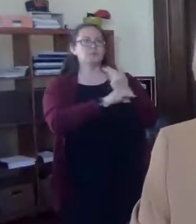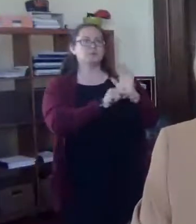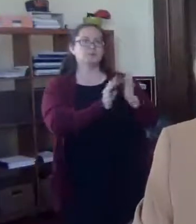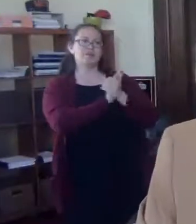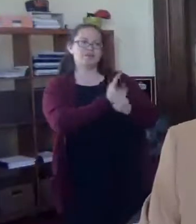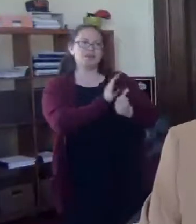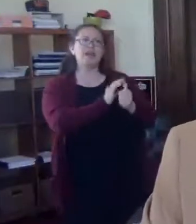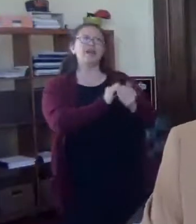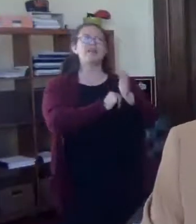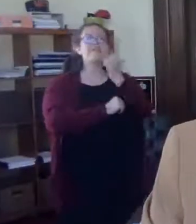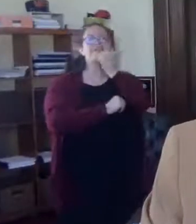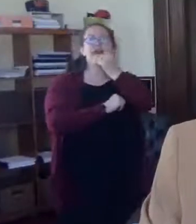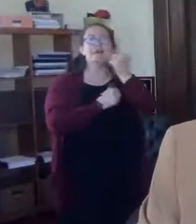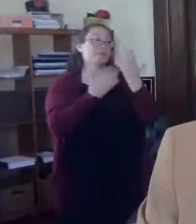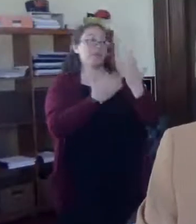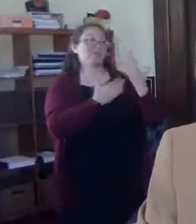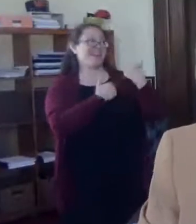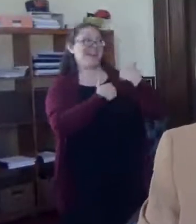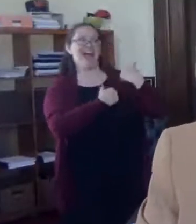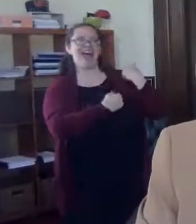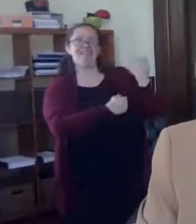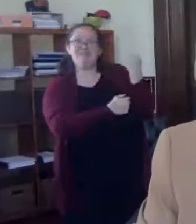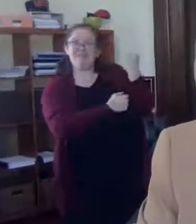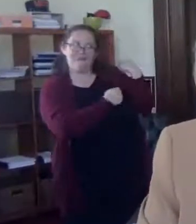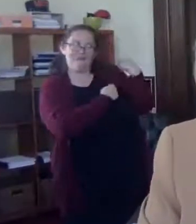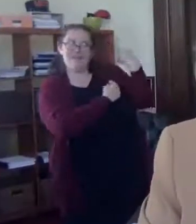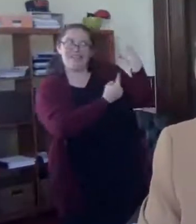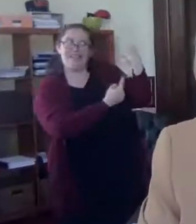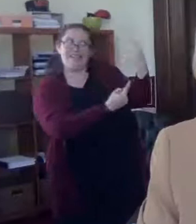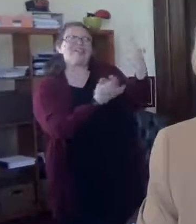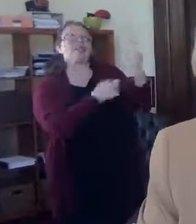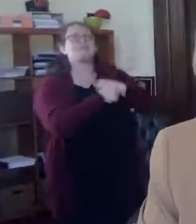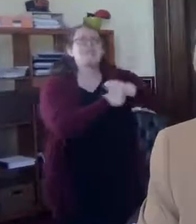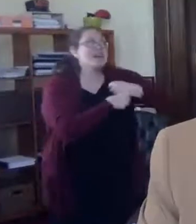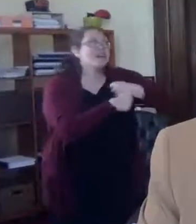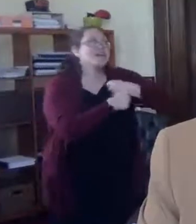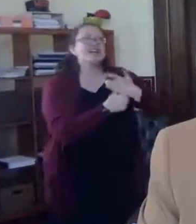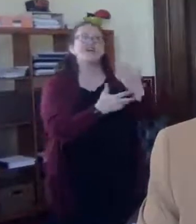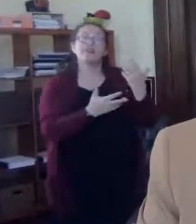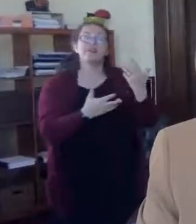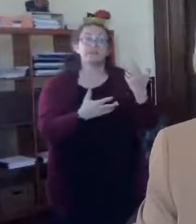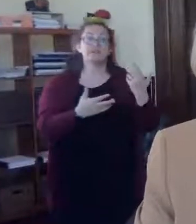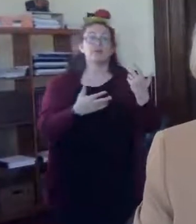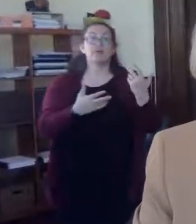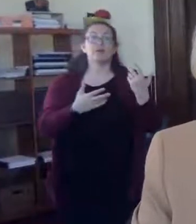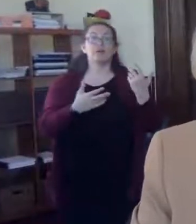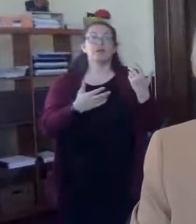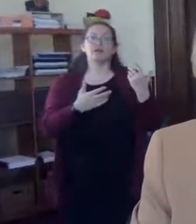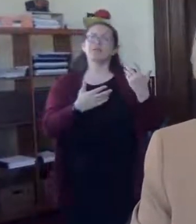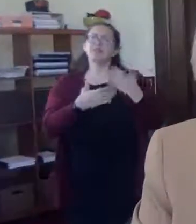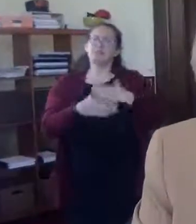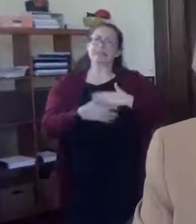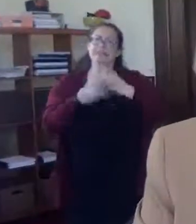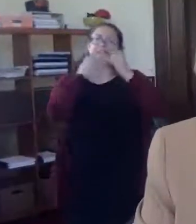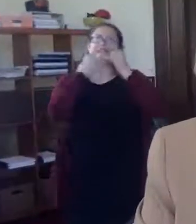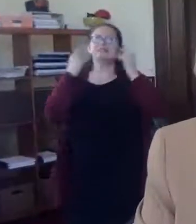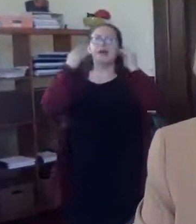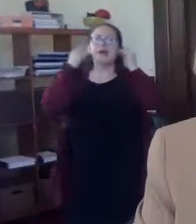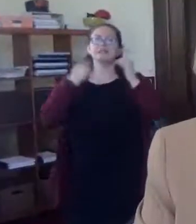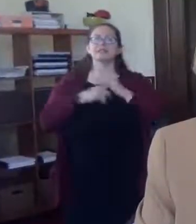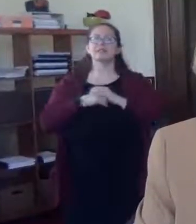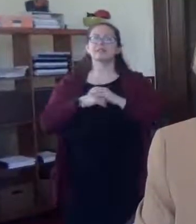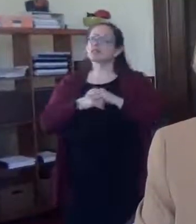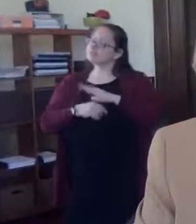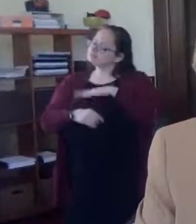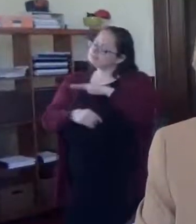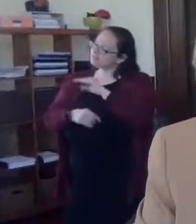their fabric that they might have saved over the years in order to make masks. So yes, wear a mask, please. Mary, you've probably